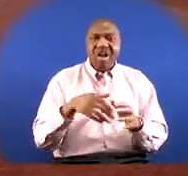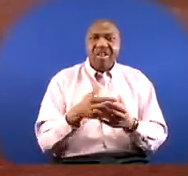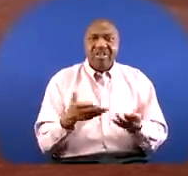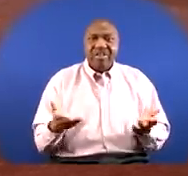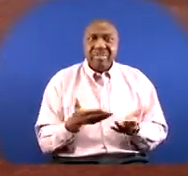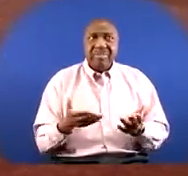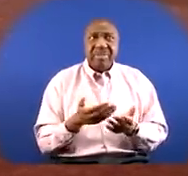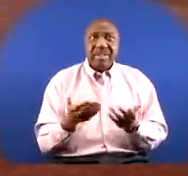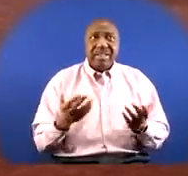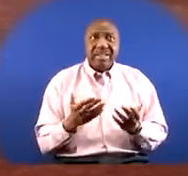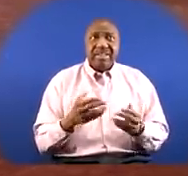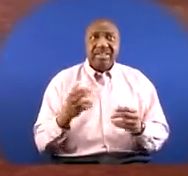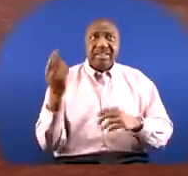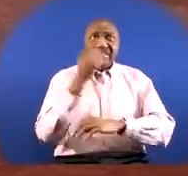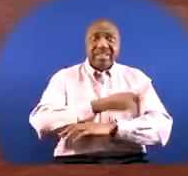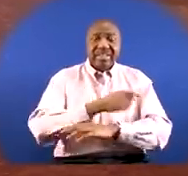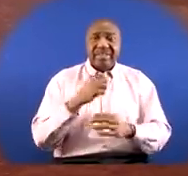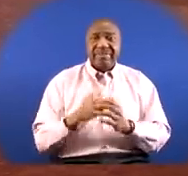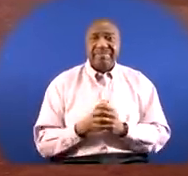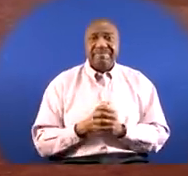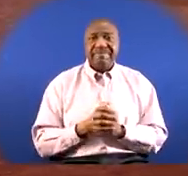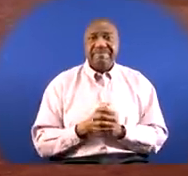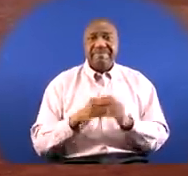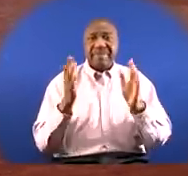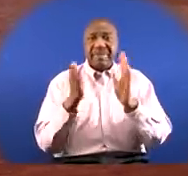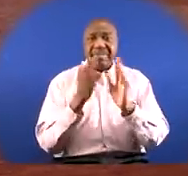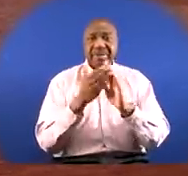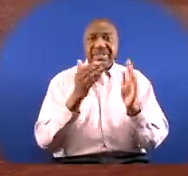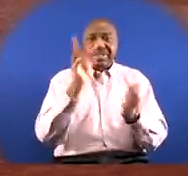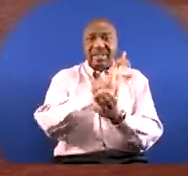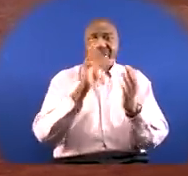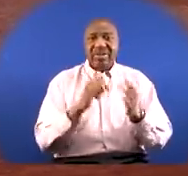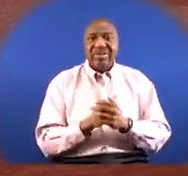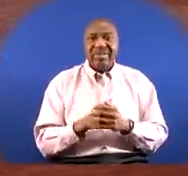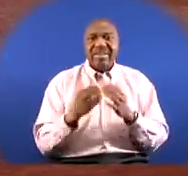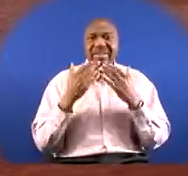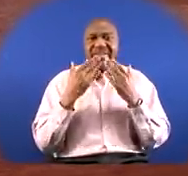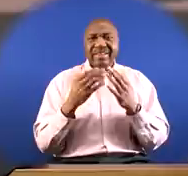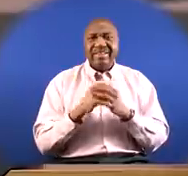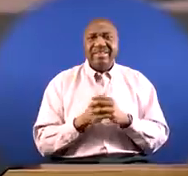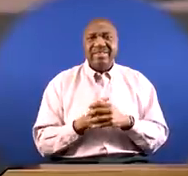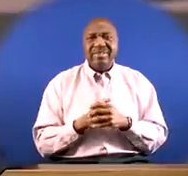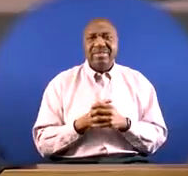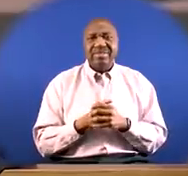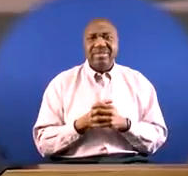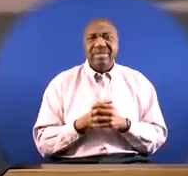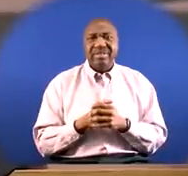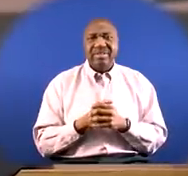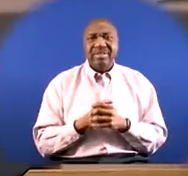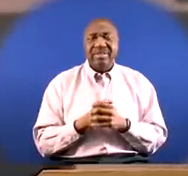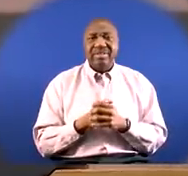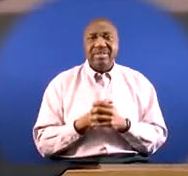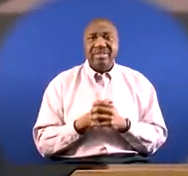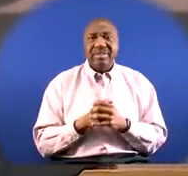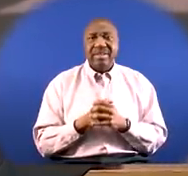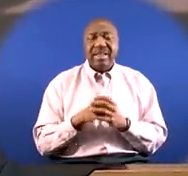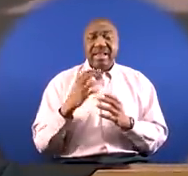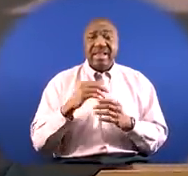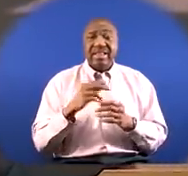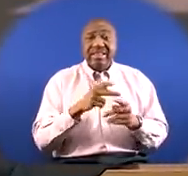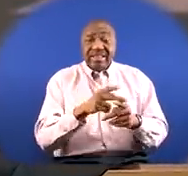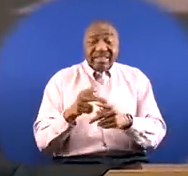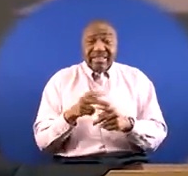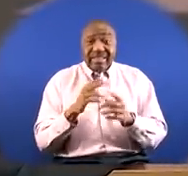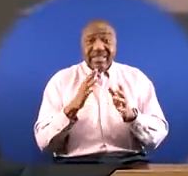church house this afternoon. Praise the Lord. And we thank God for Ms. Vendetta, who is his primary caregiver.